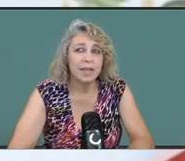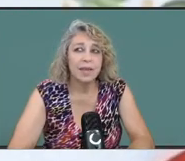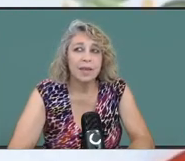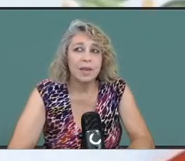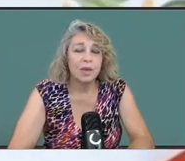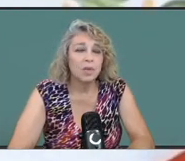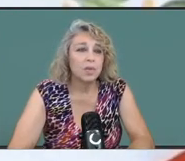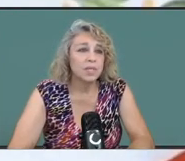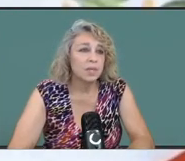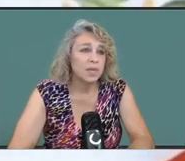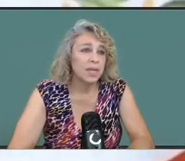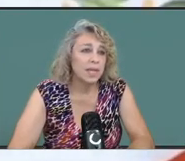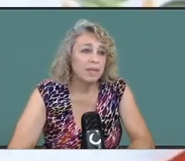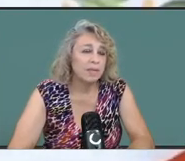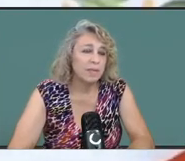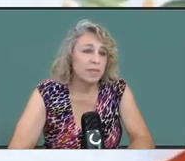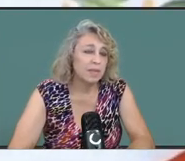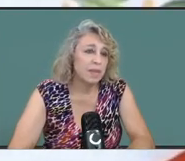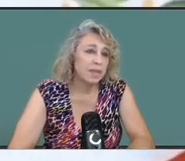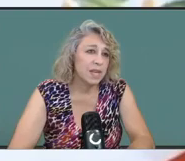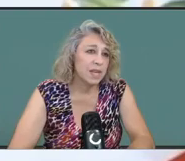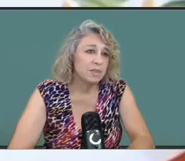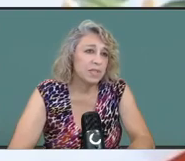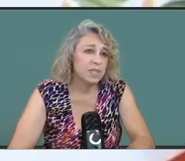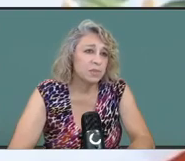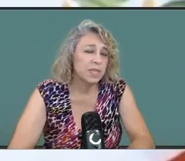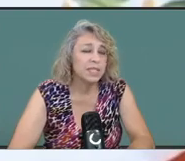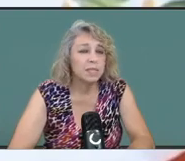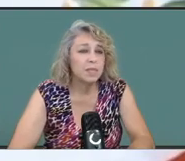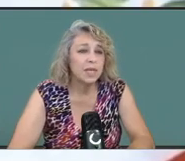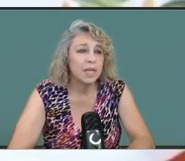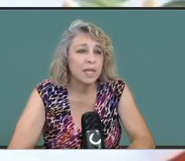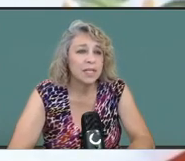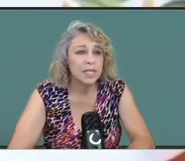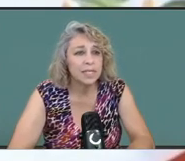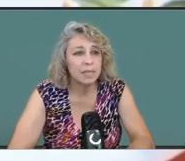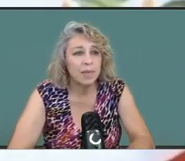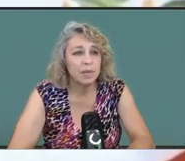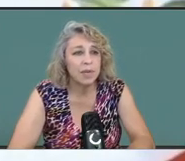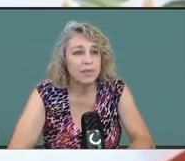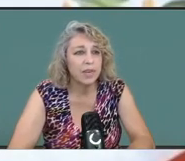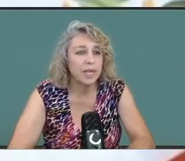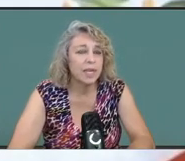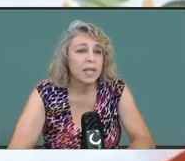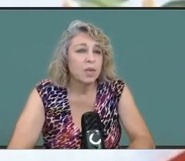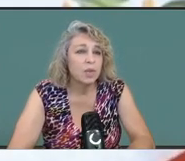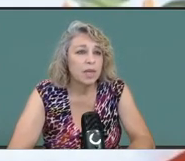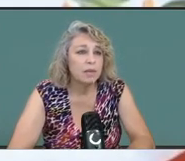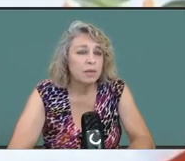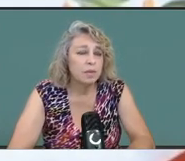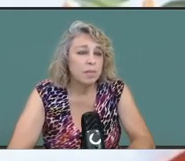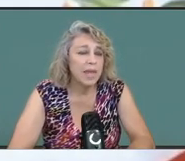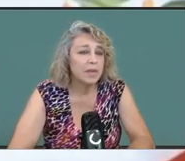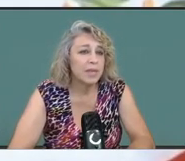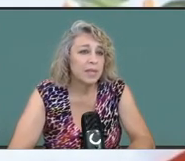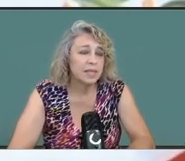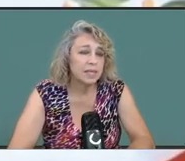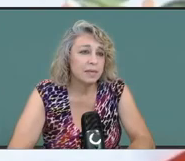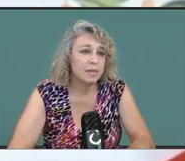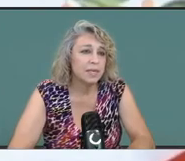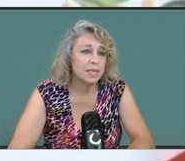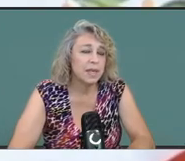Allende, who was the one that gave the name to this place, and something he said, something I would never forget, without